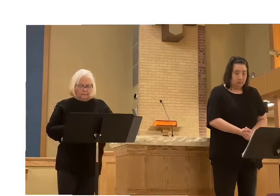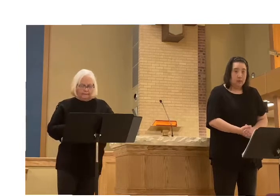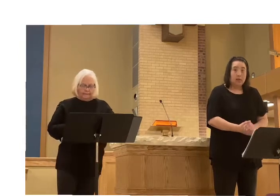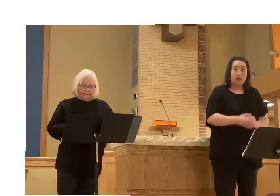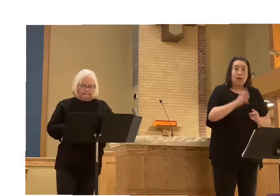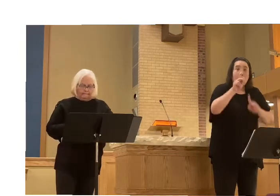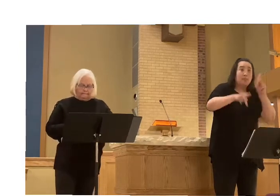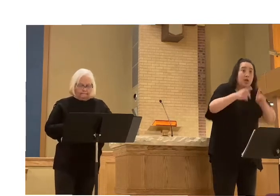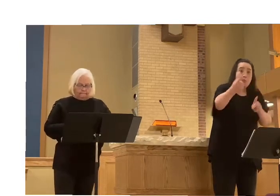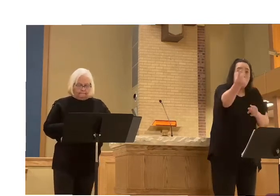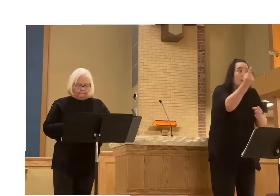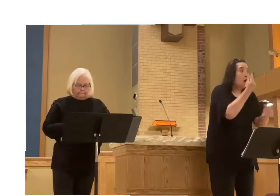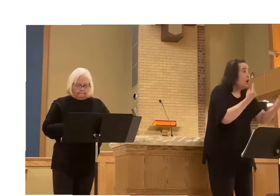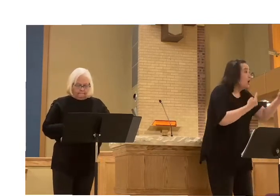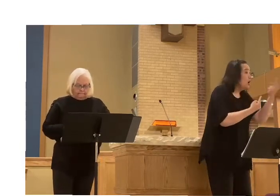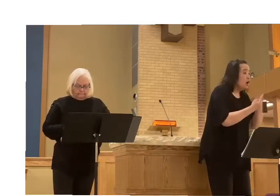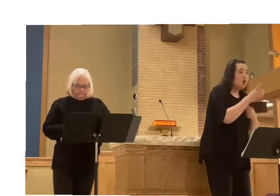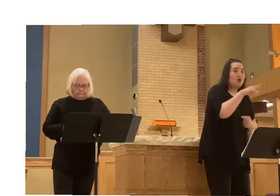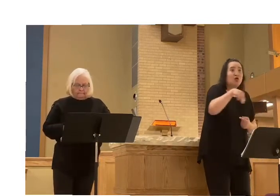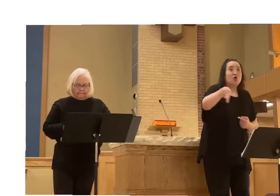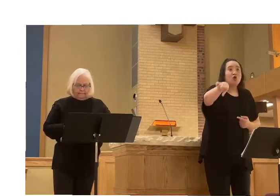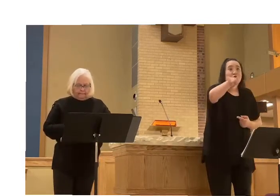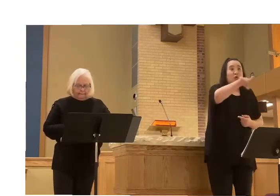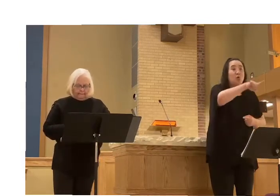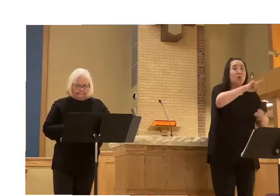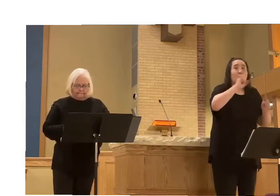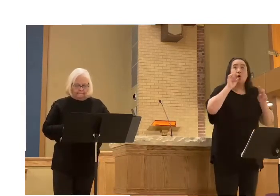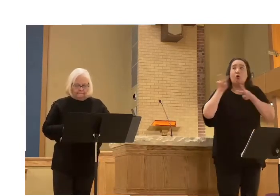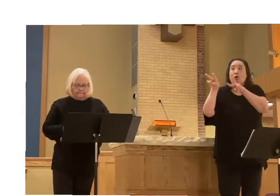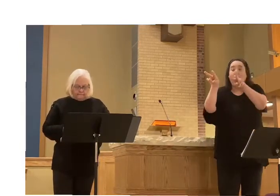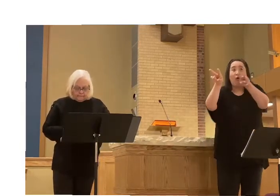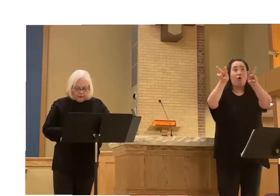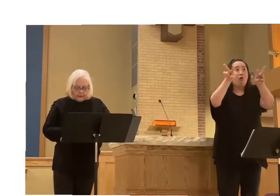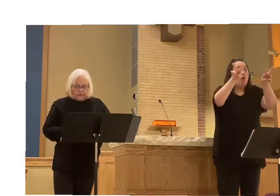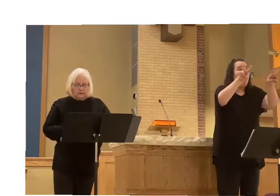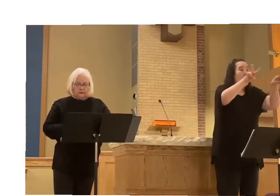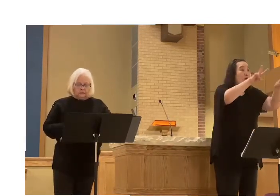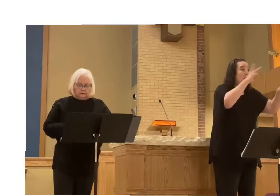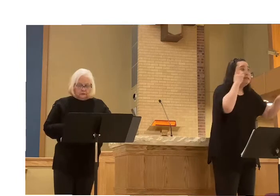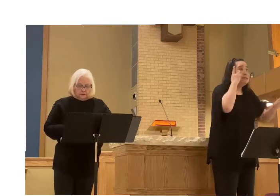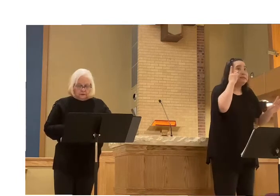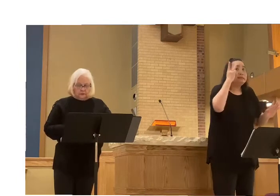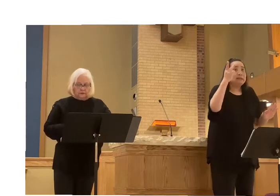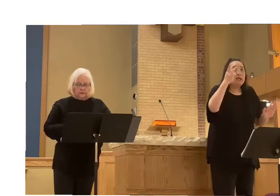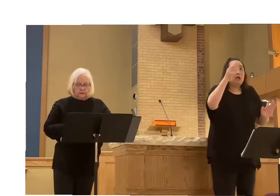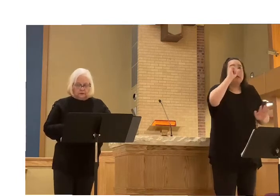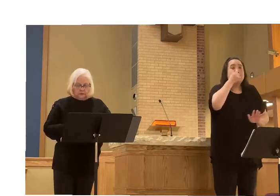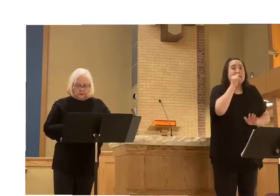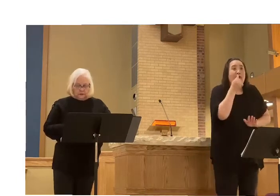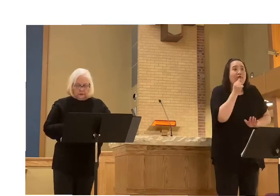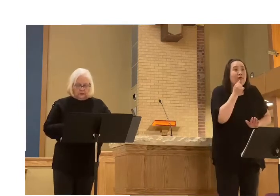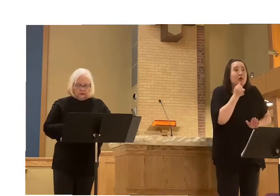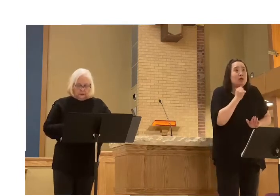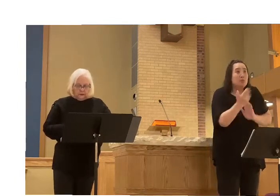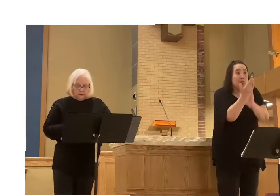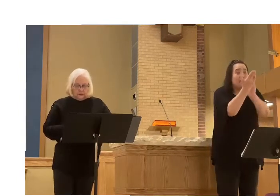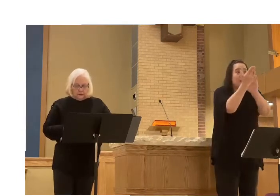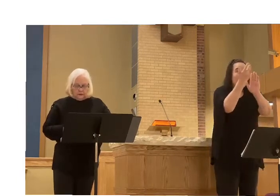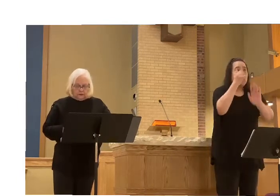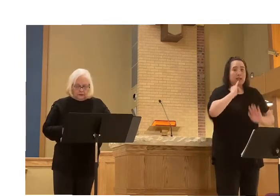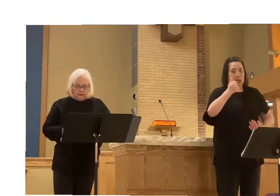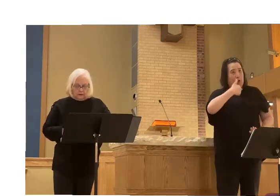Come, all you who pass by the way, look and see whether there is any suffering like